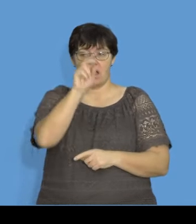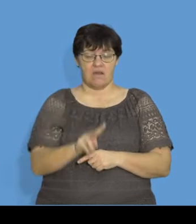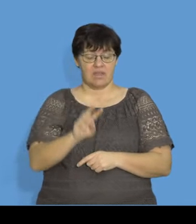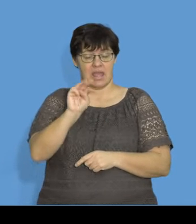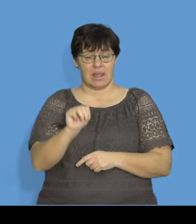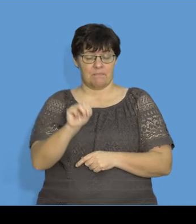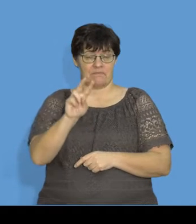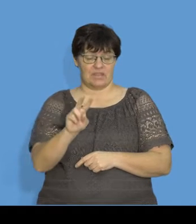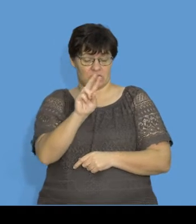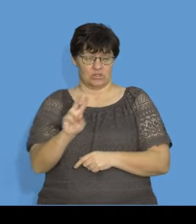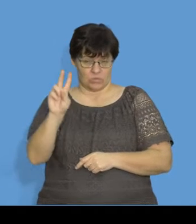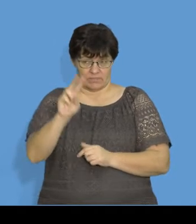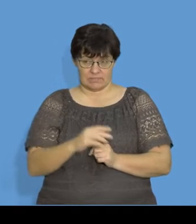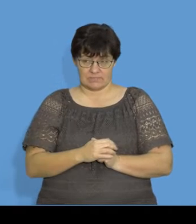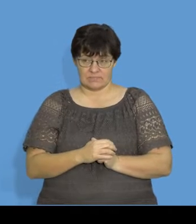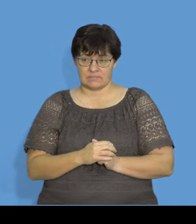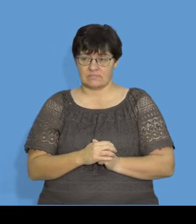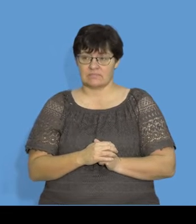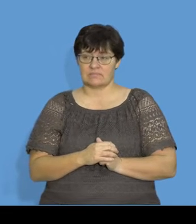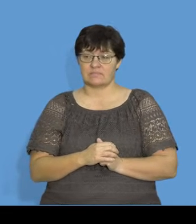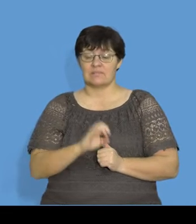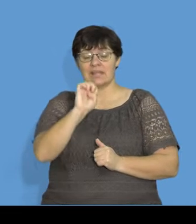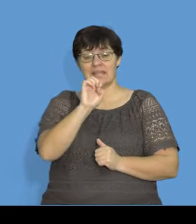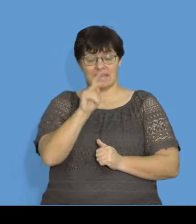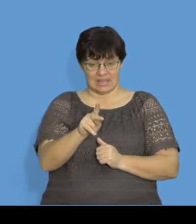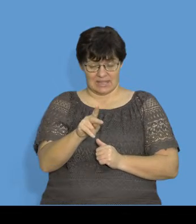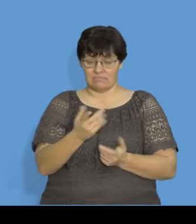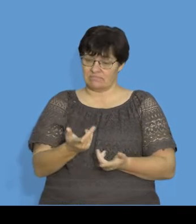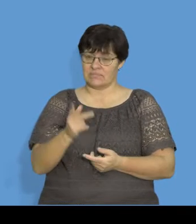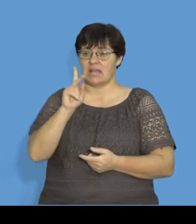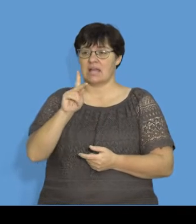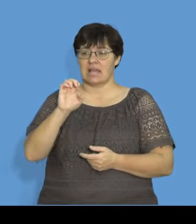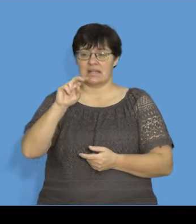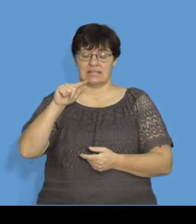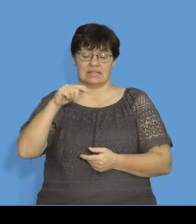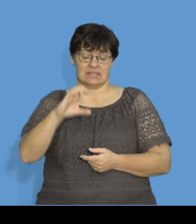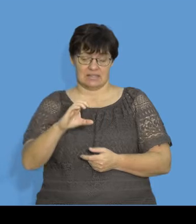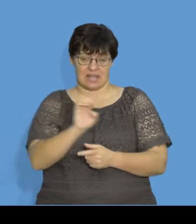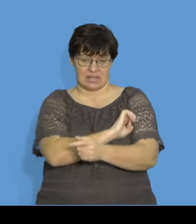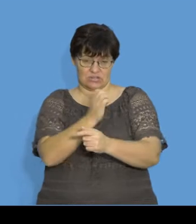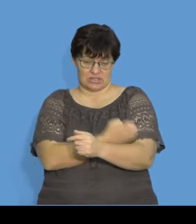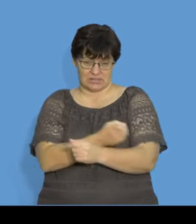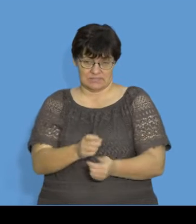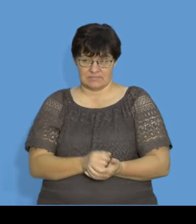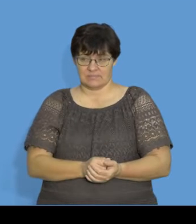squared, where EK is kinetic energy.